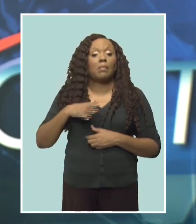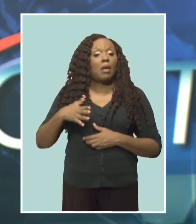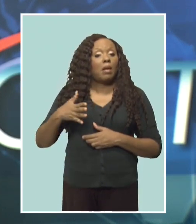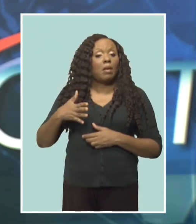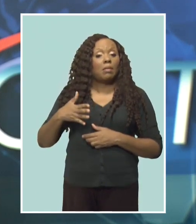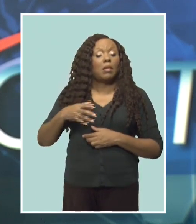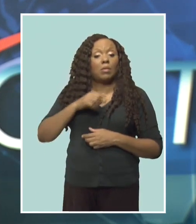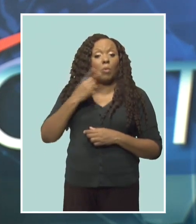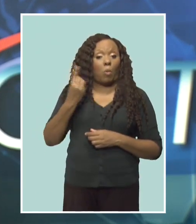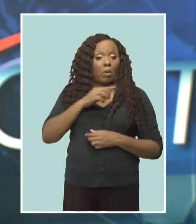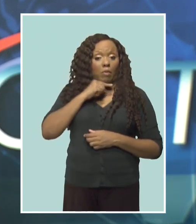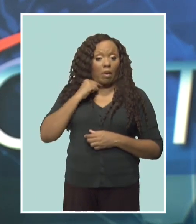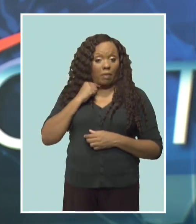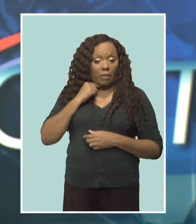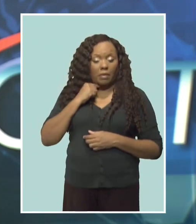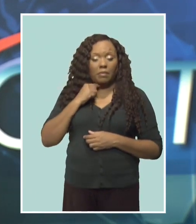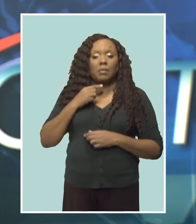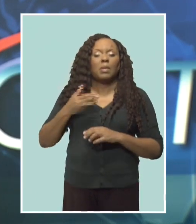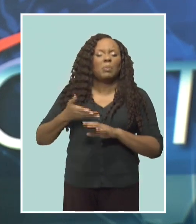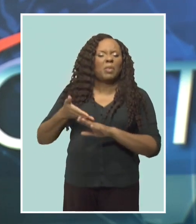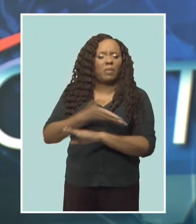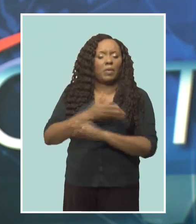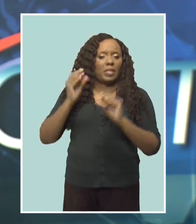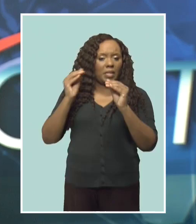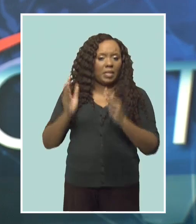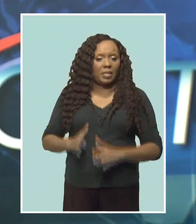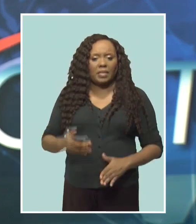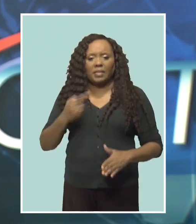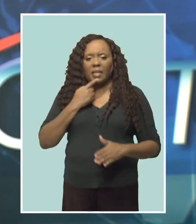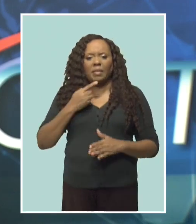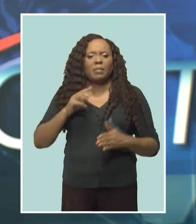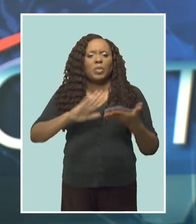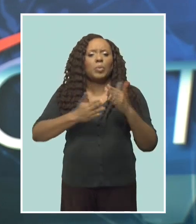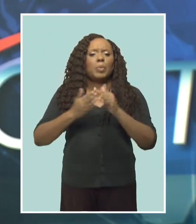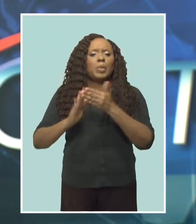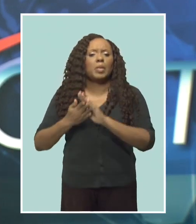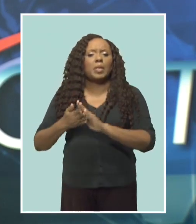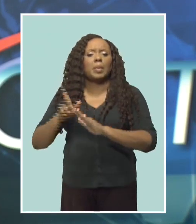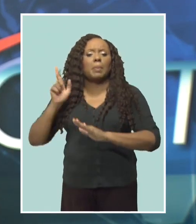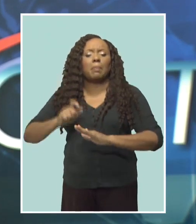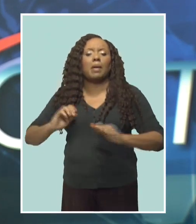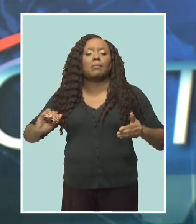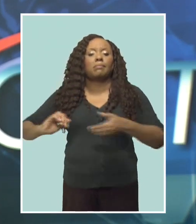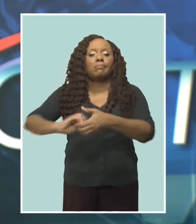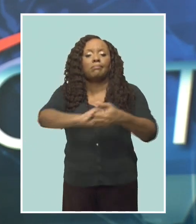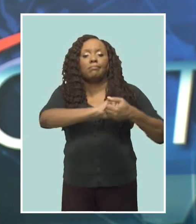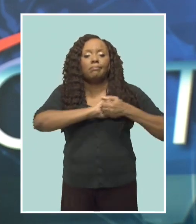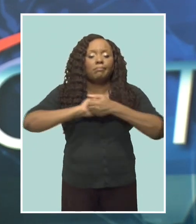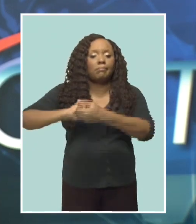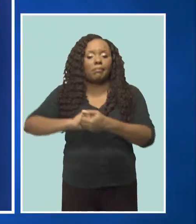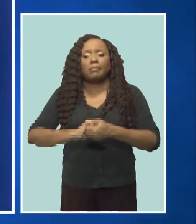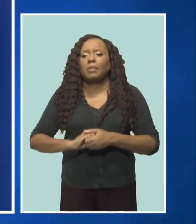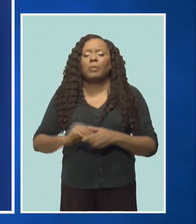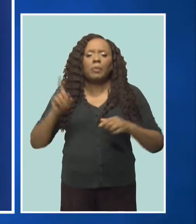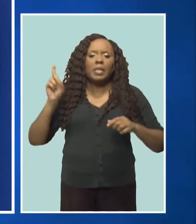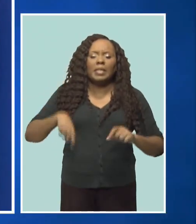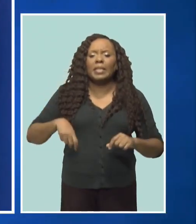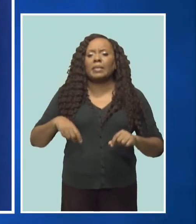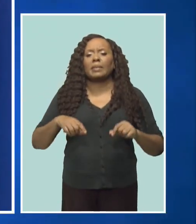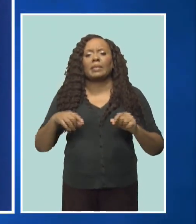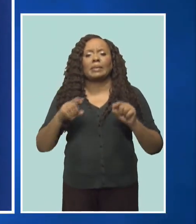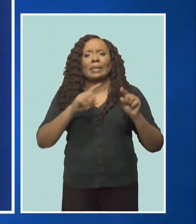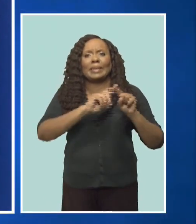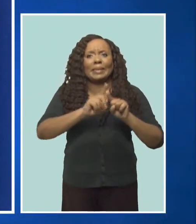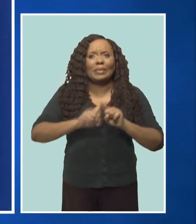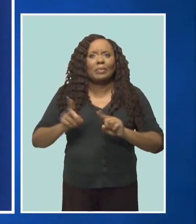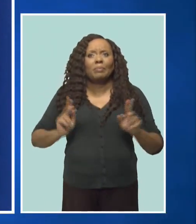to a community spirit, working together for the good of all, as it takes a village to raise a child. I believe we must